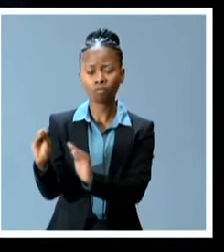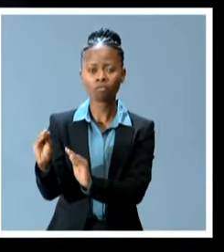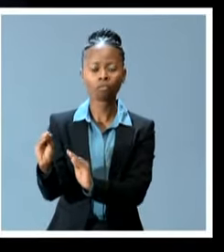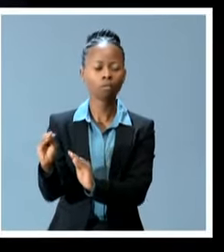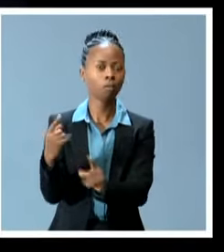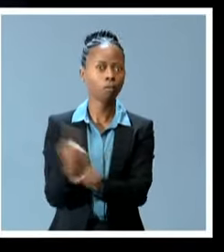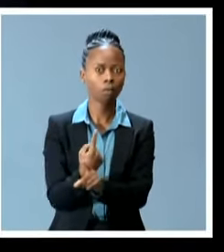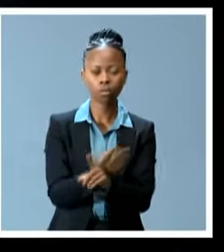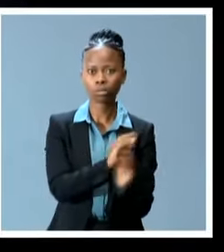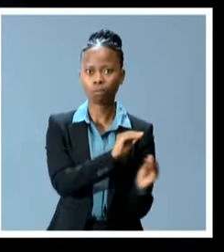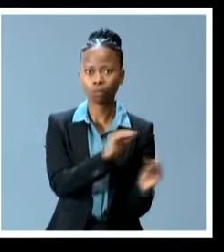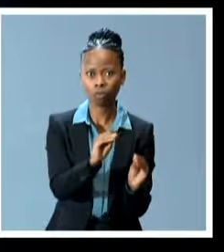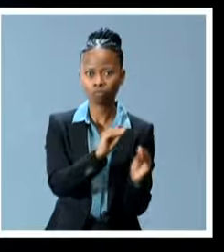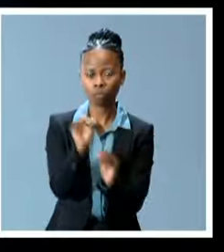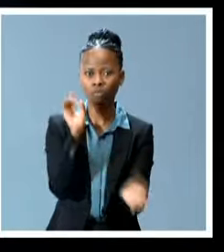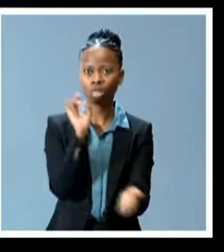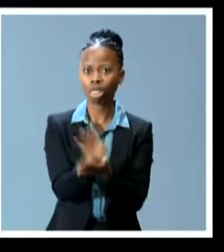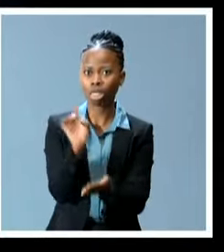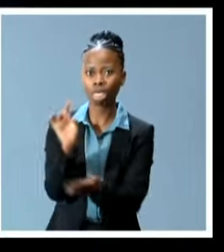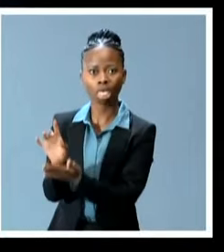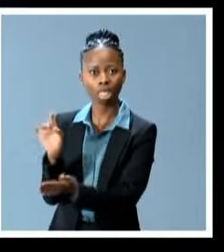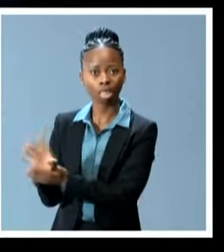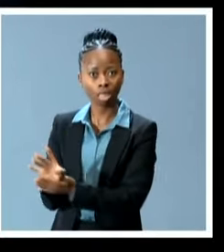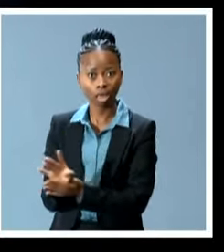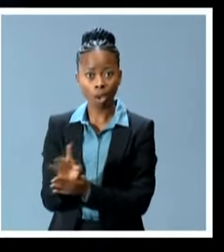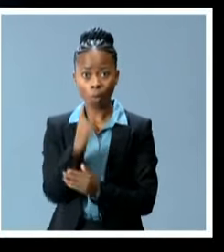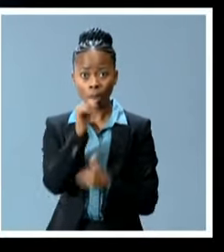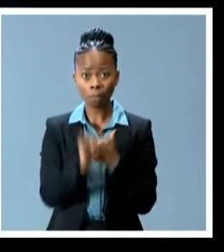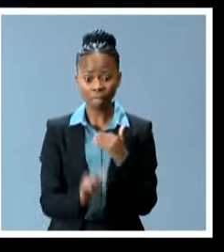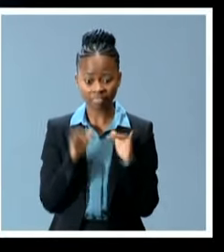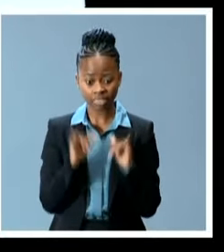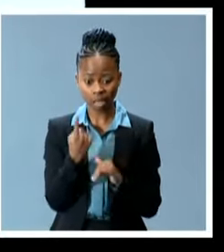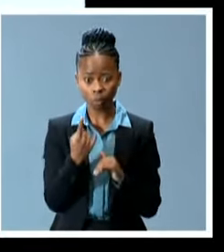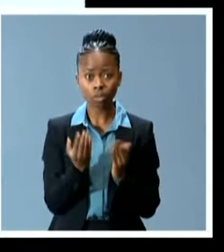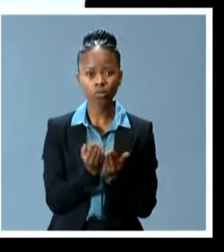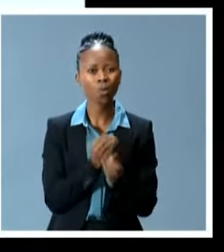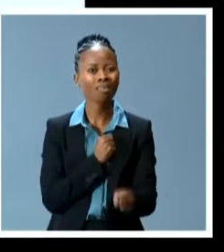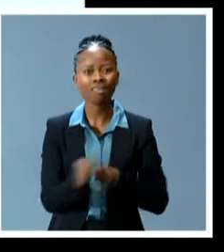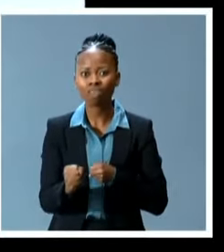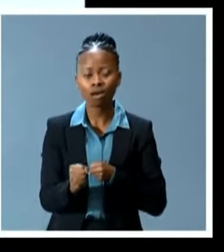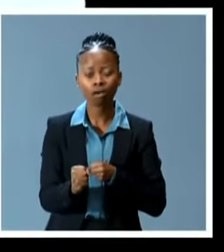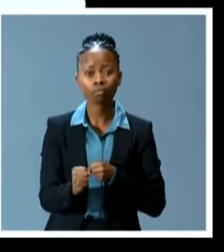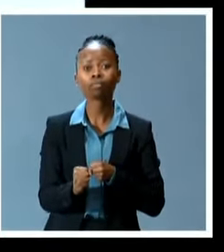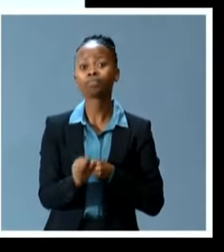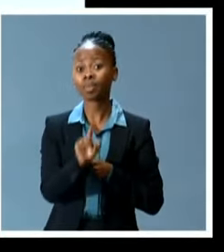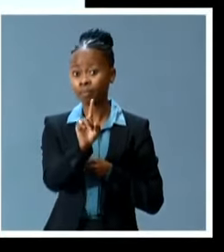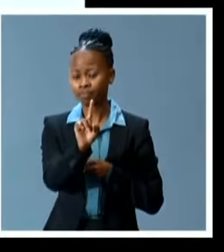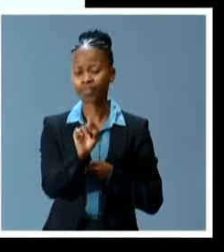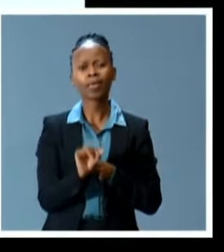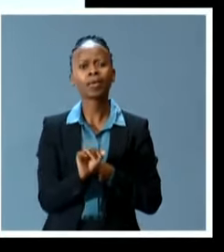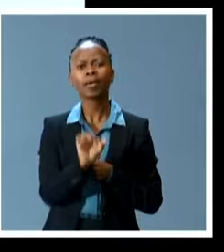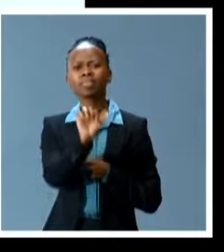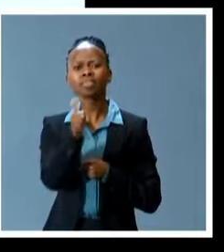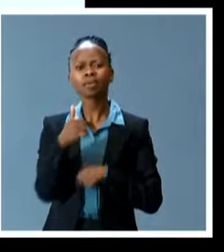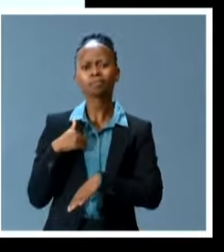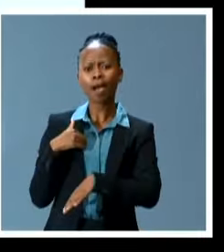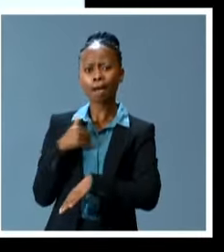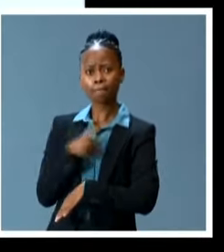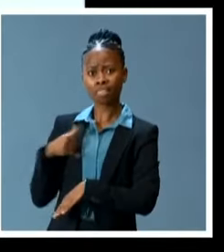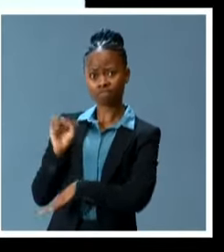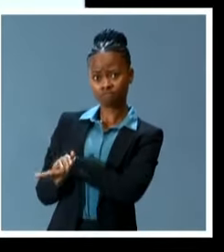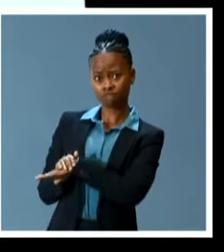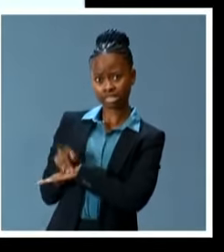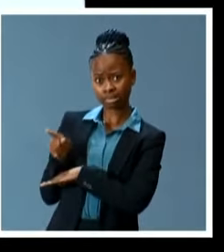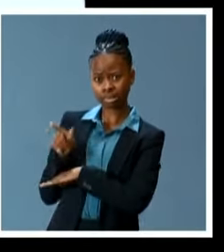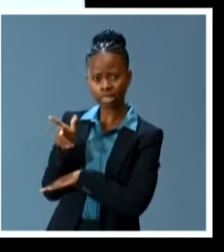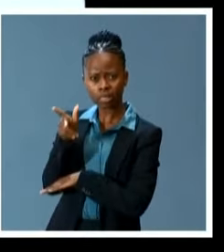were just chucked out, you know, we wouldn't even spend a month, we'd be kicked out, you know, until such time that some friends of my mother's heard about